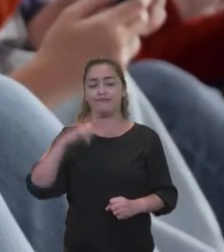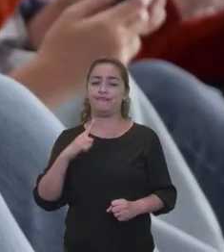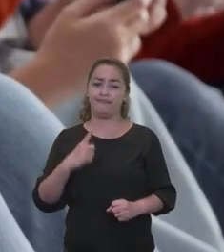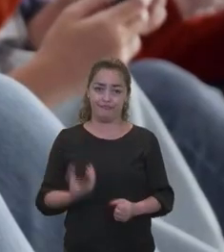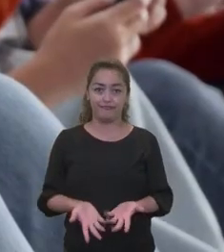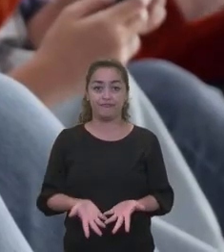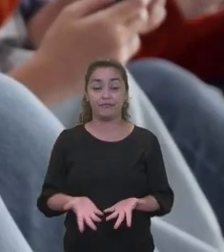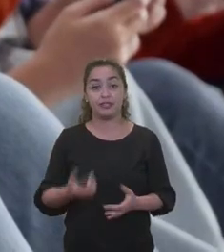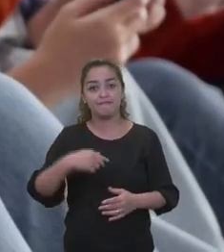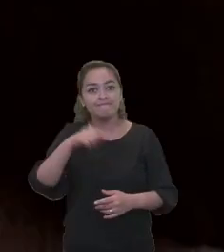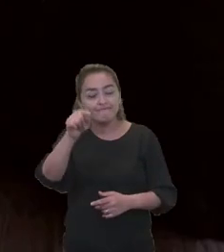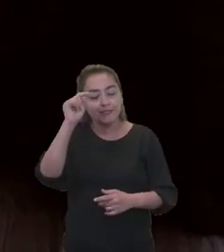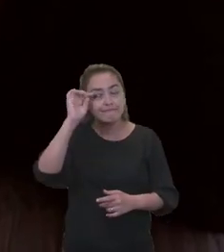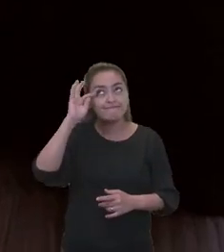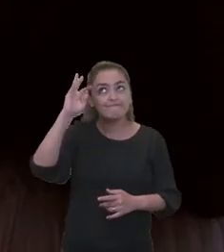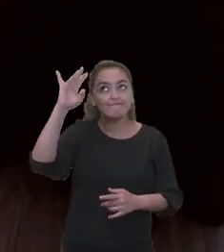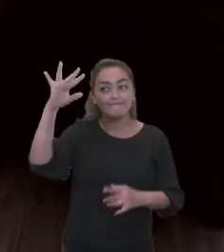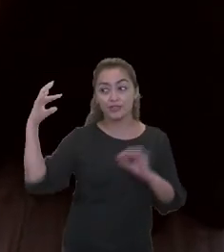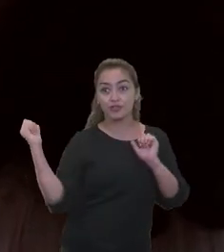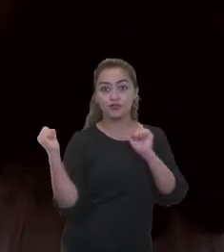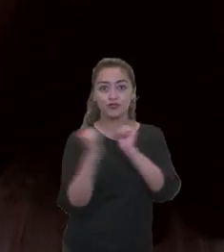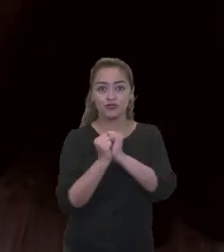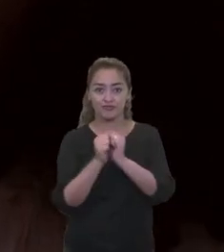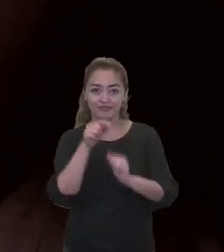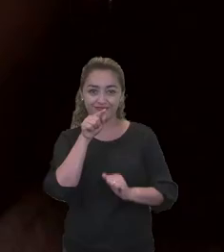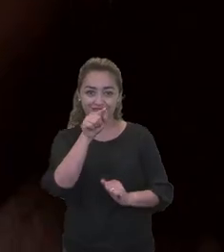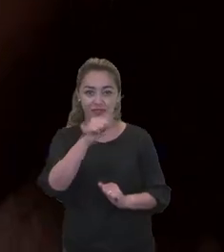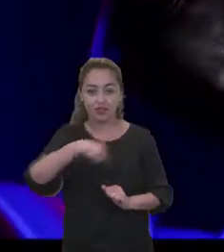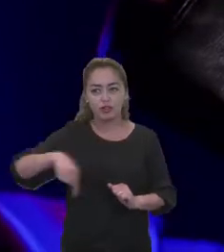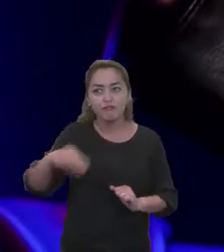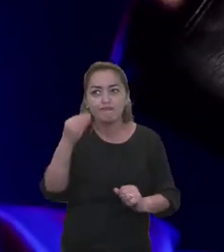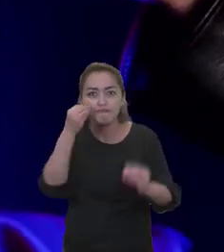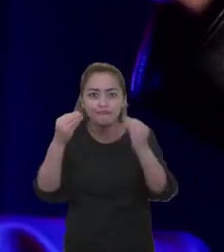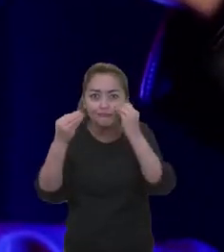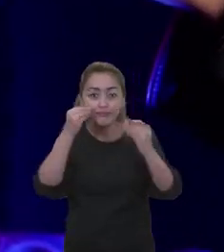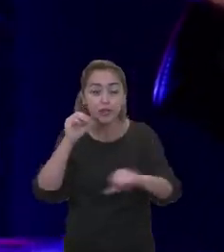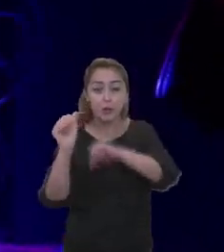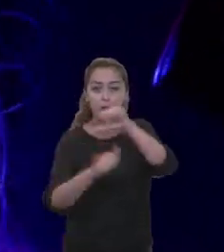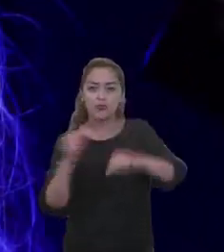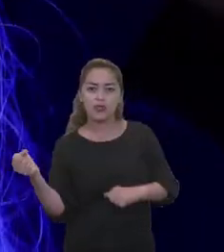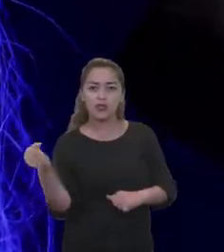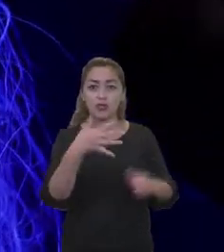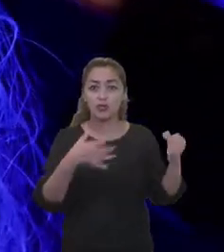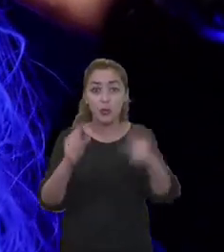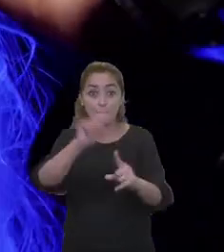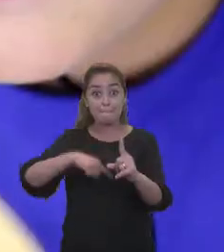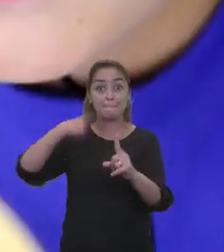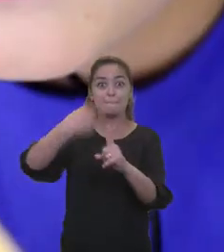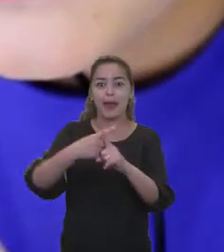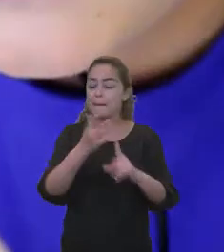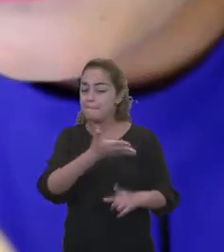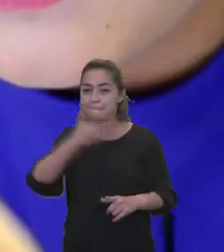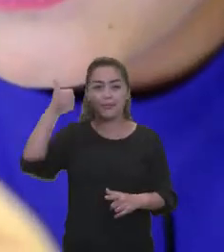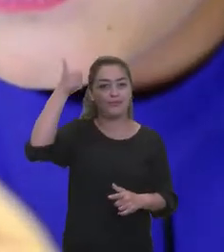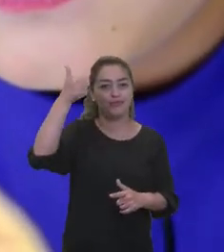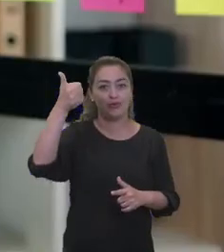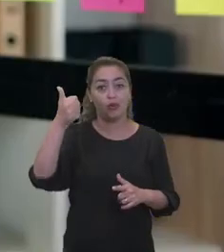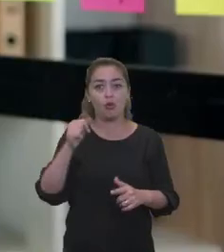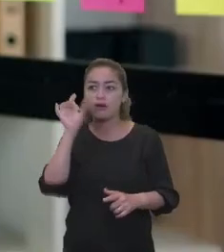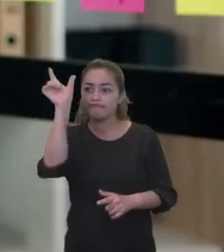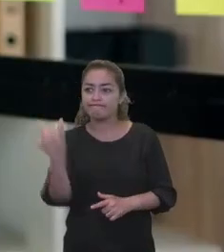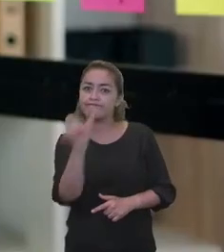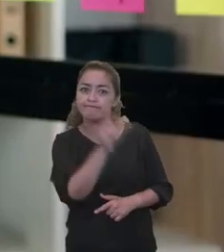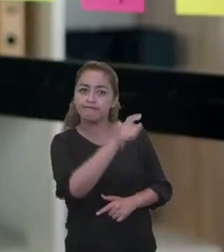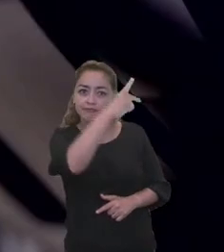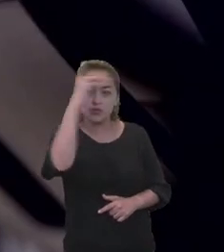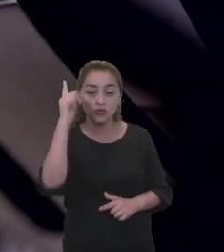and learning every day. Who imagine together with you the possibilities of making more and better